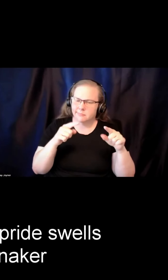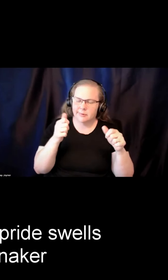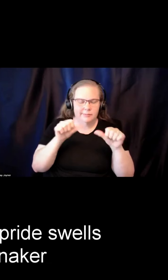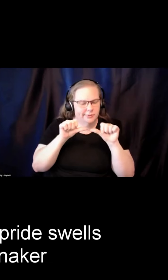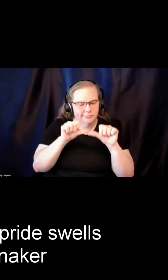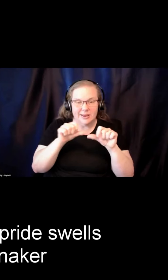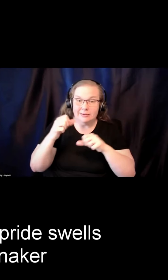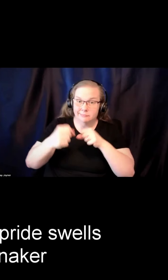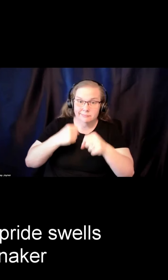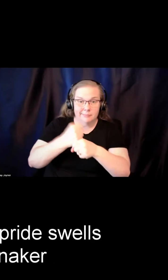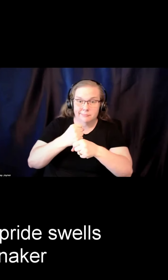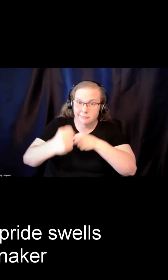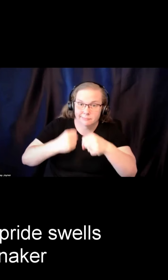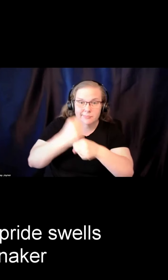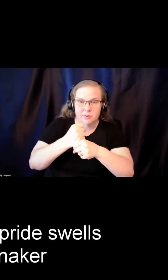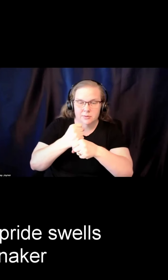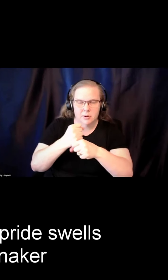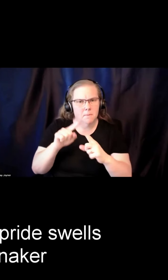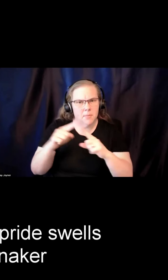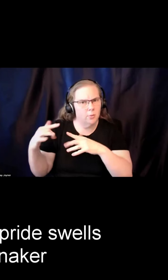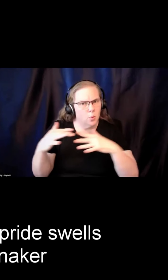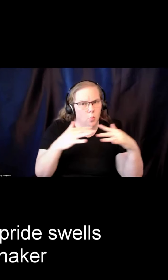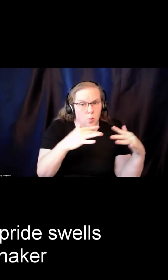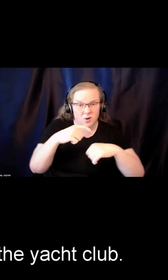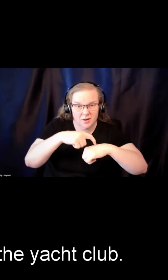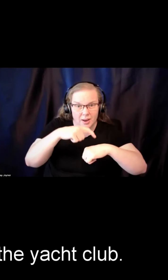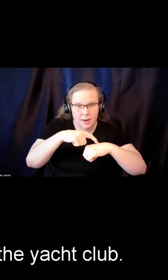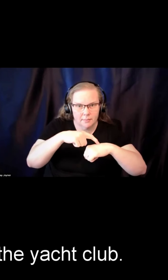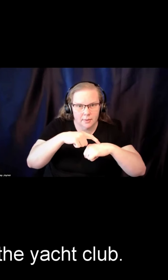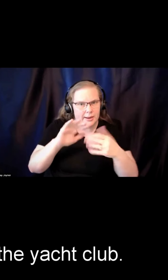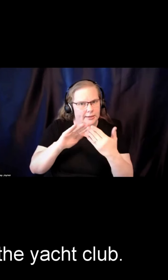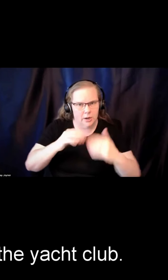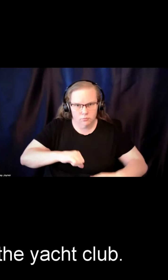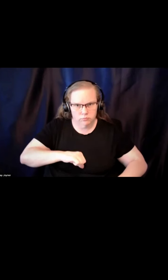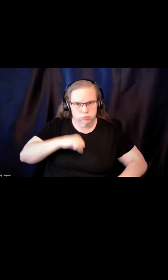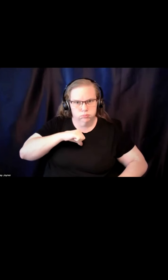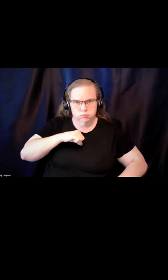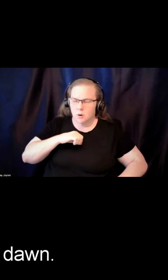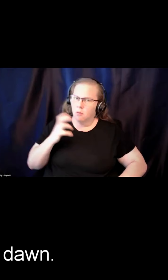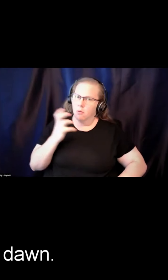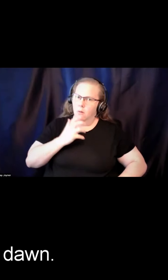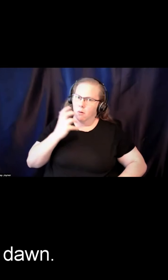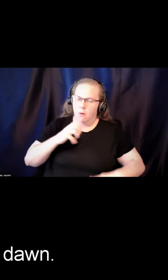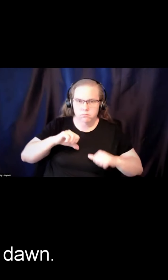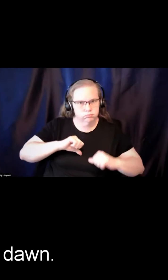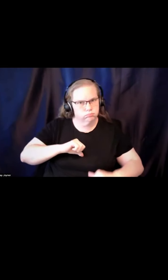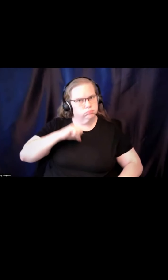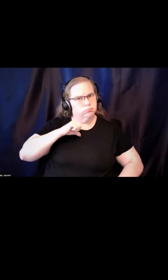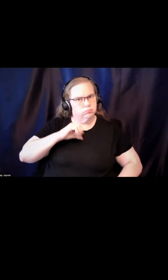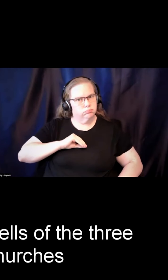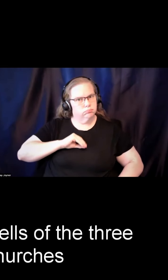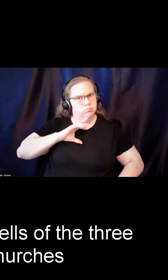In wartime, town pride swells like a spinnaker in a sailing race at the yacht club. It begins at